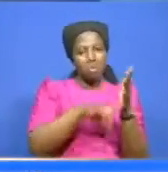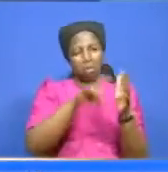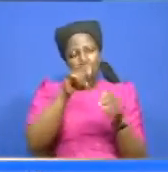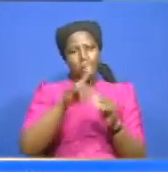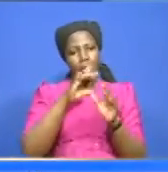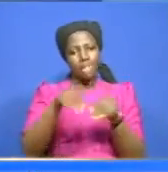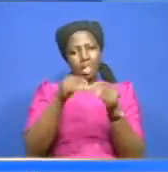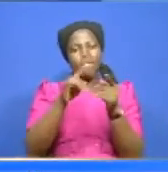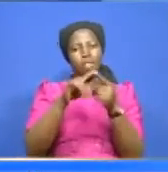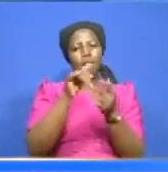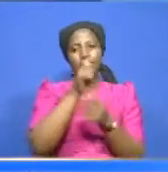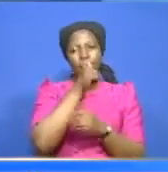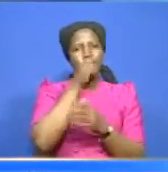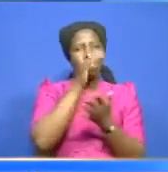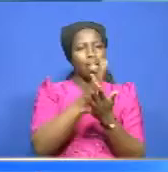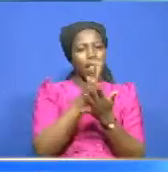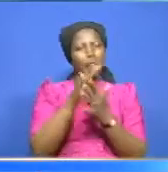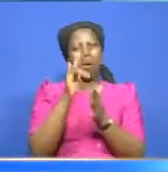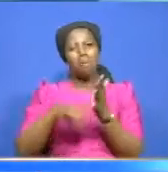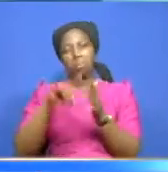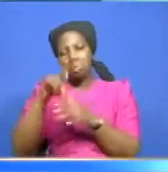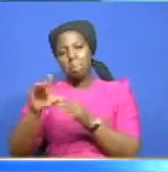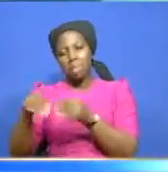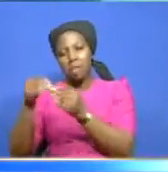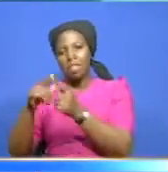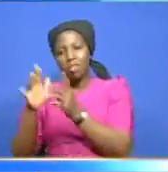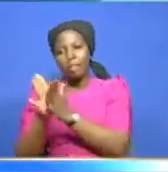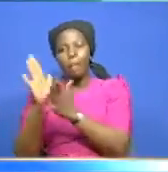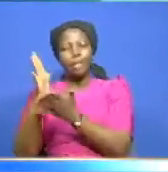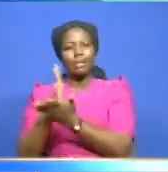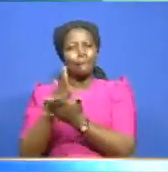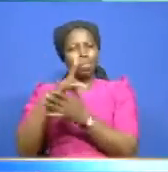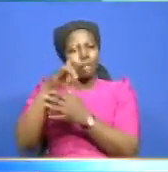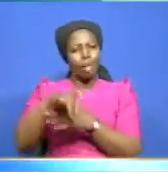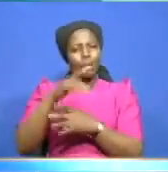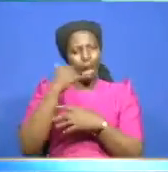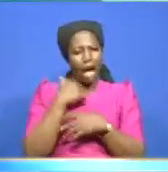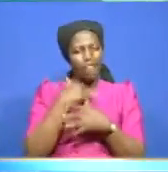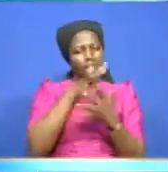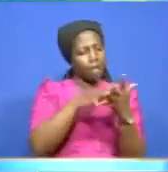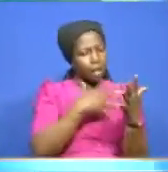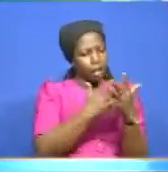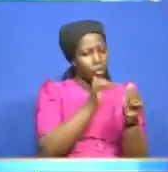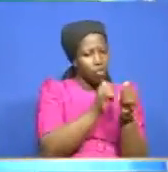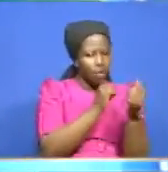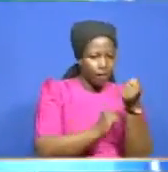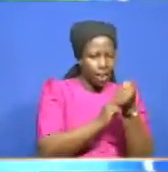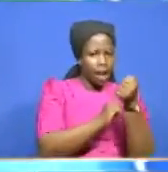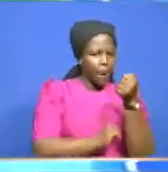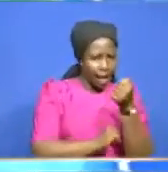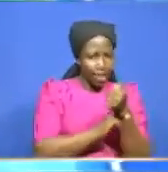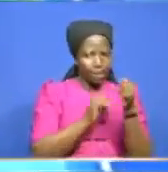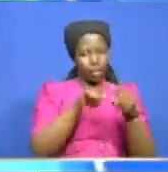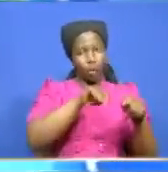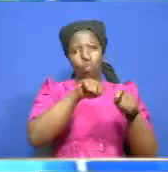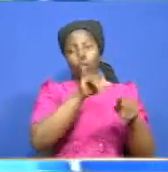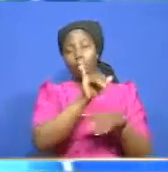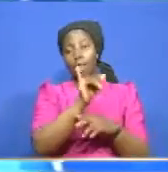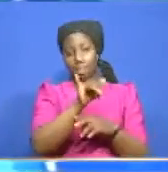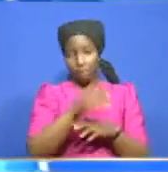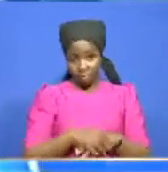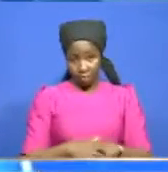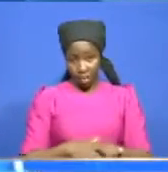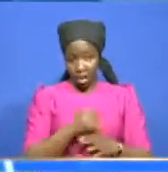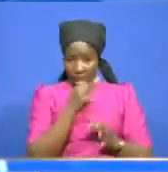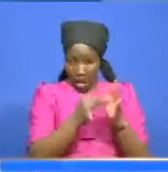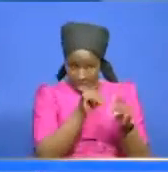talk about what needs to go to the public sector, we need to find a structure that fundamentally governs that. For as long as that